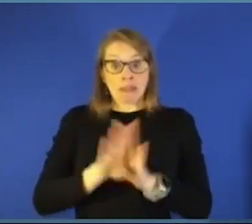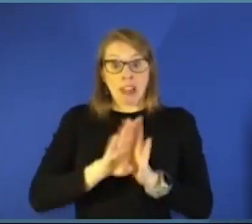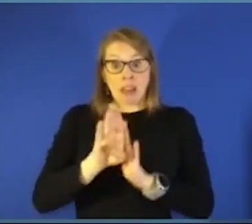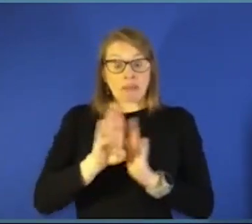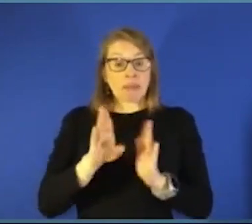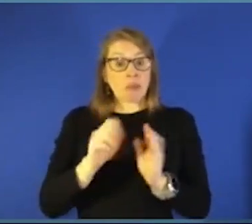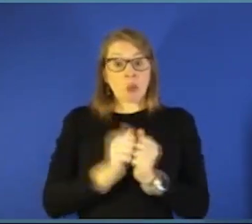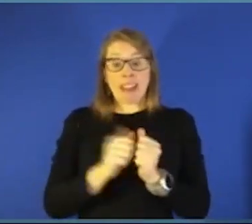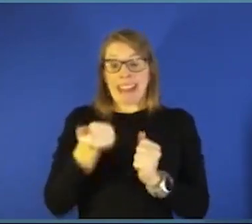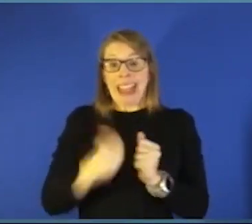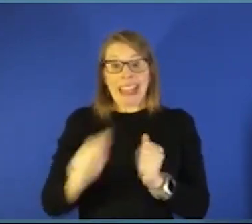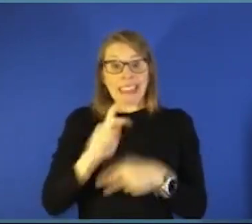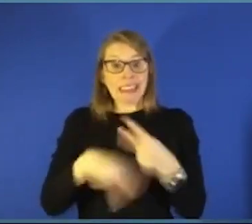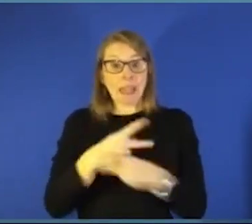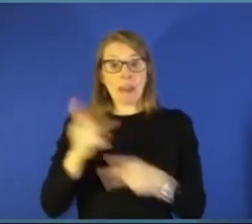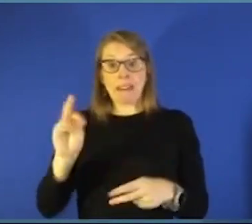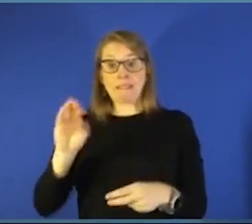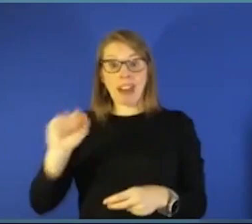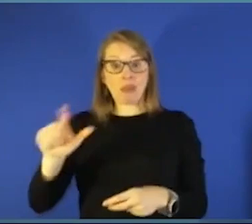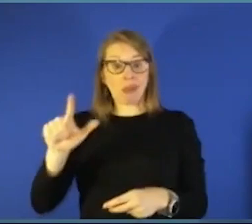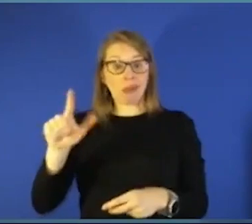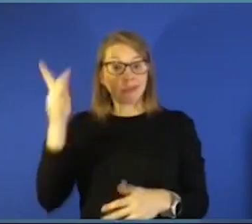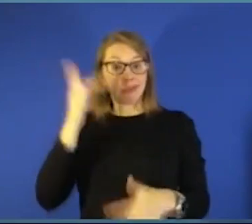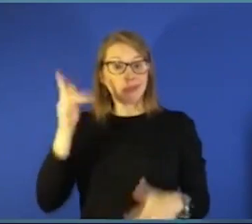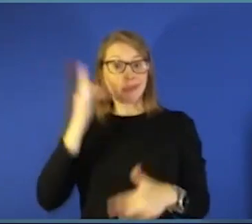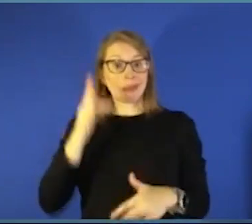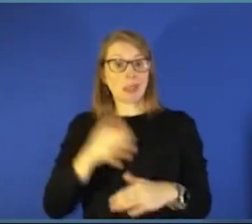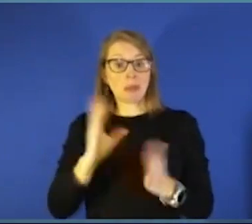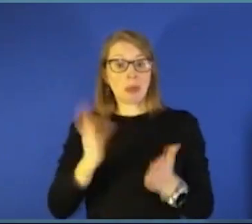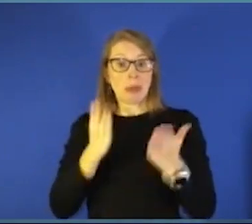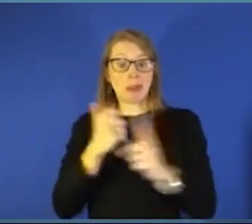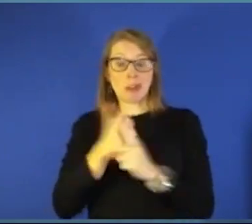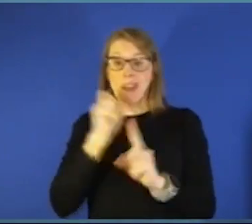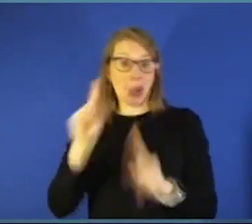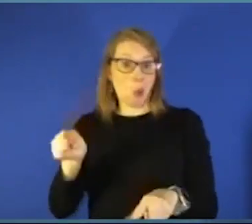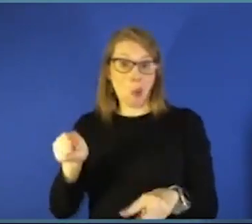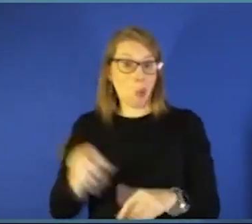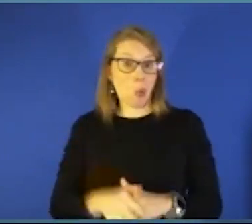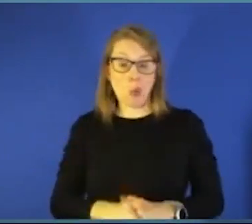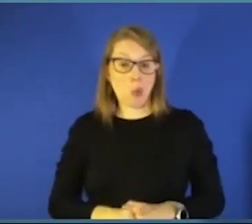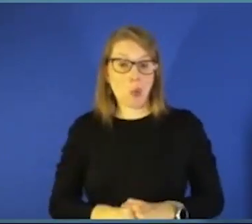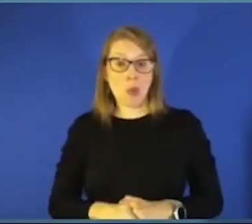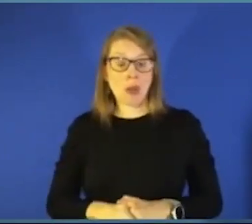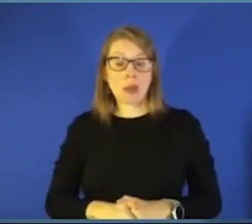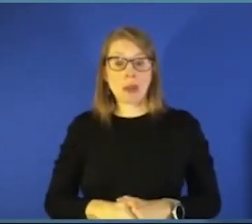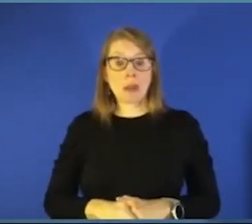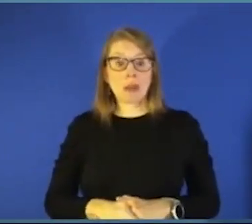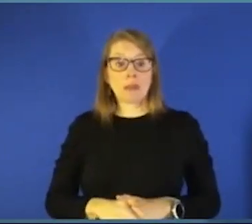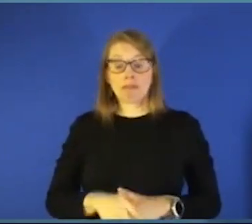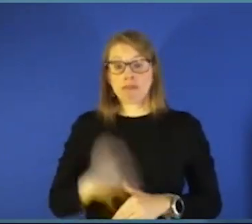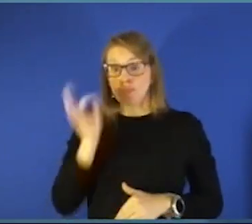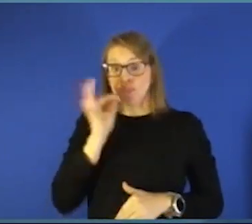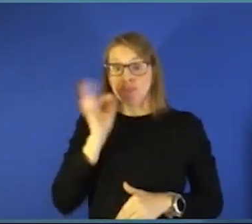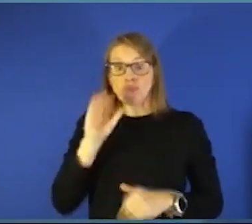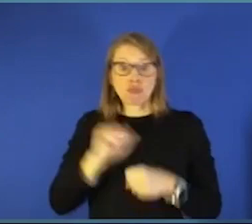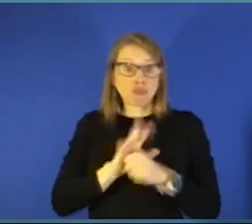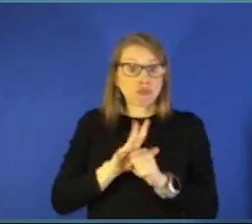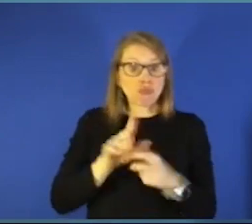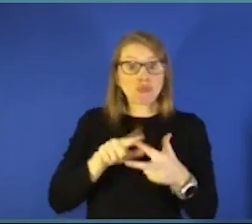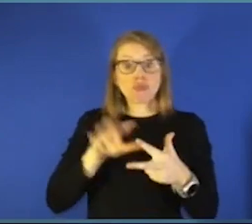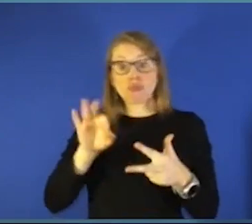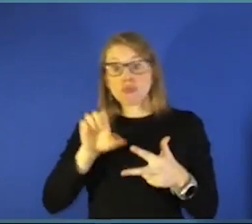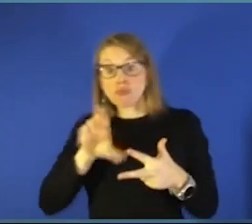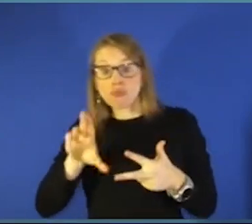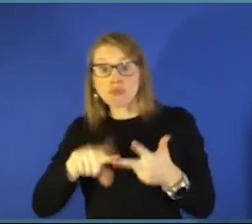of viral illness, it would be recommended that you not go. You don't know, is it COVID? Is it influenza? Is it the